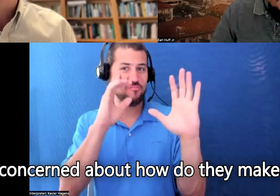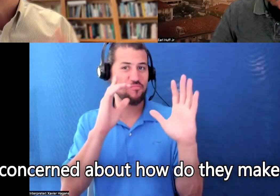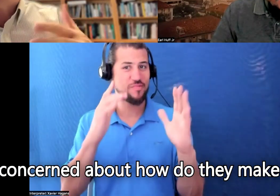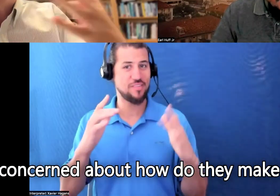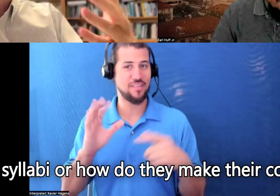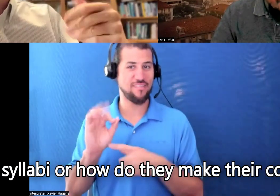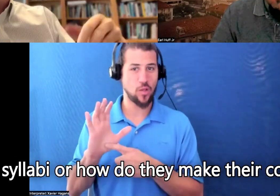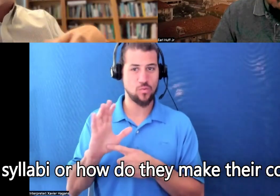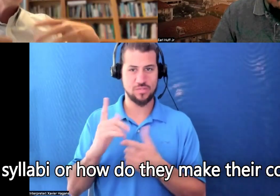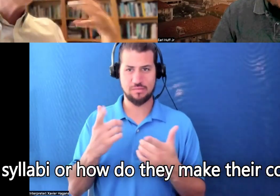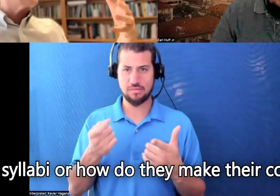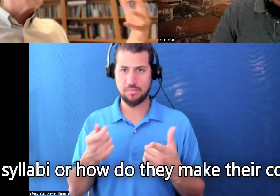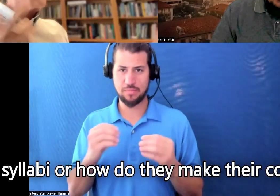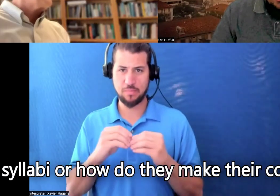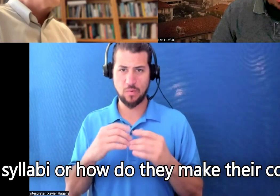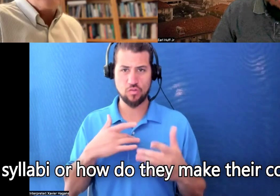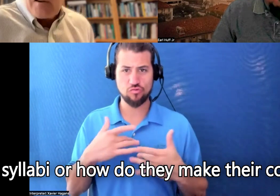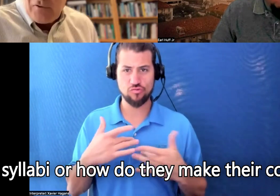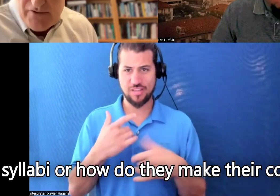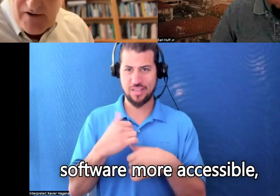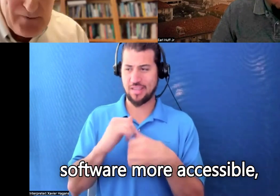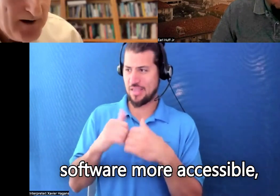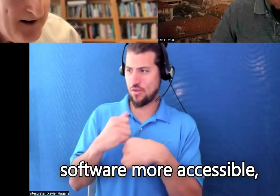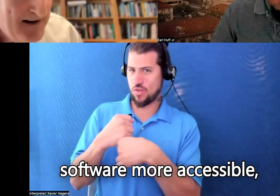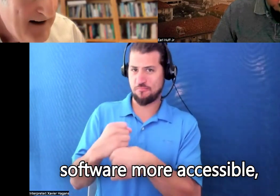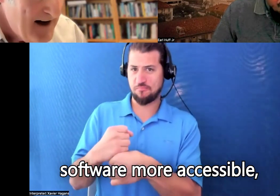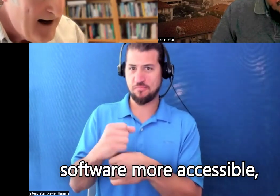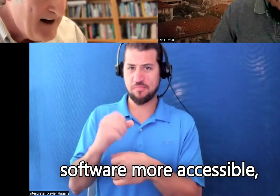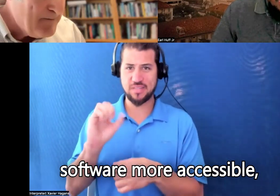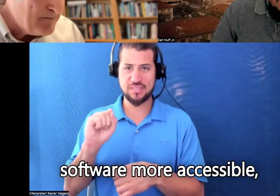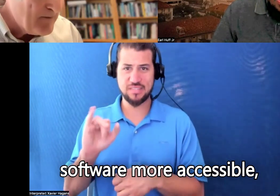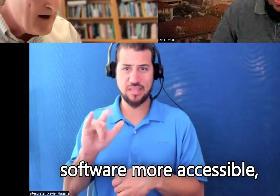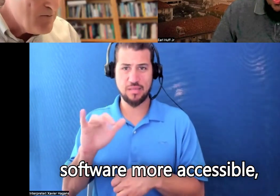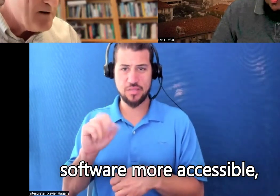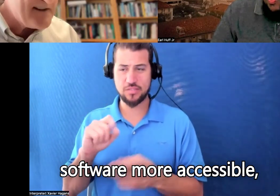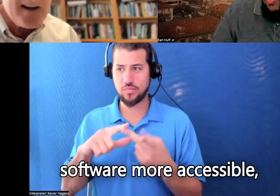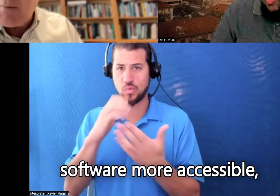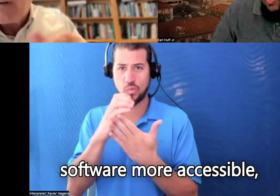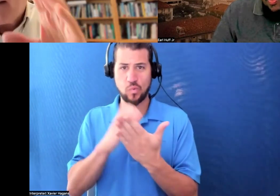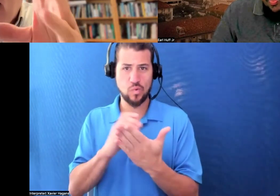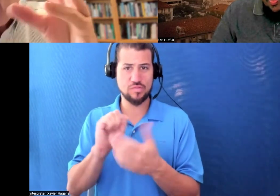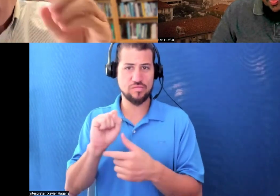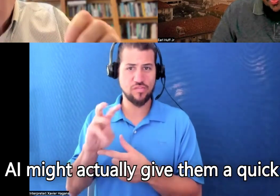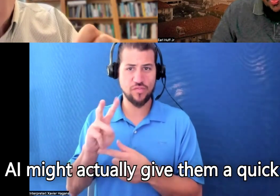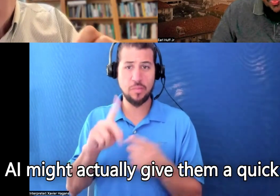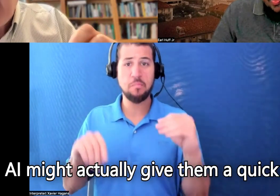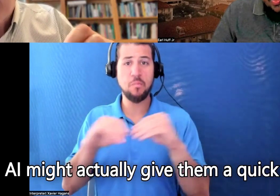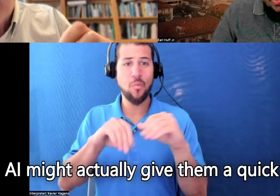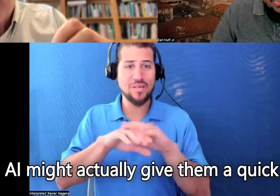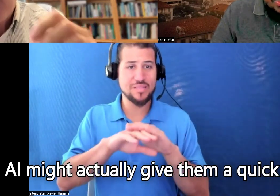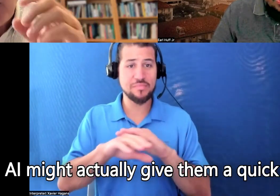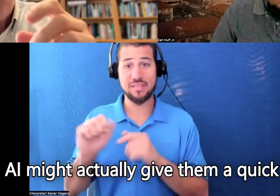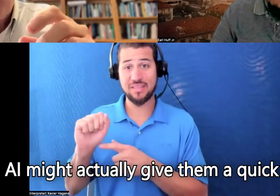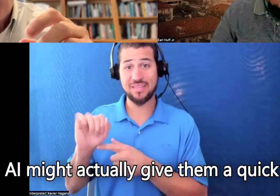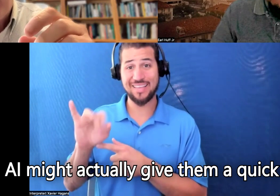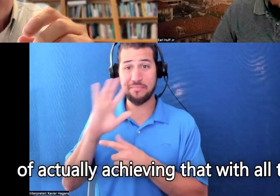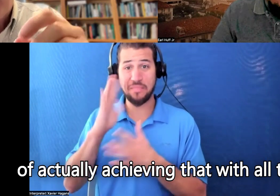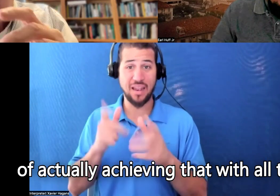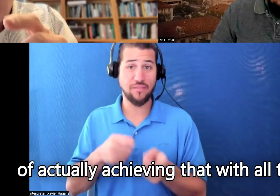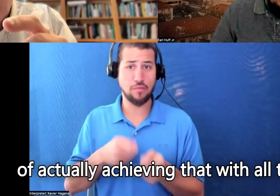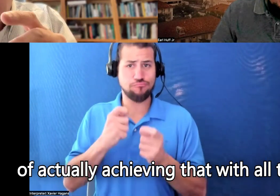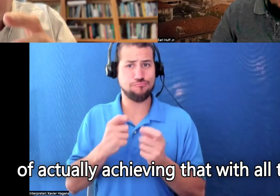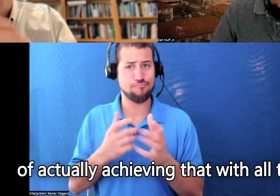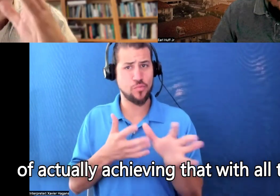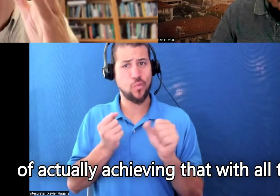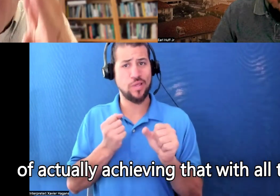how do they make their syllabi or how do they make their course software more accessible, AI might actually give them a quick way of